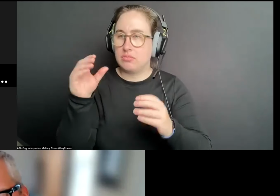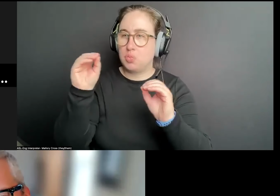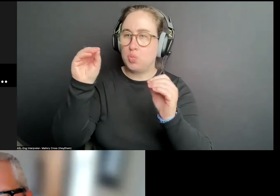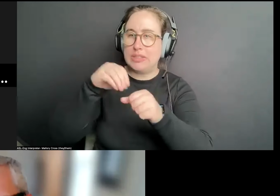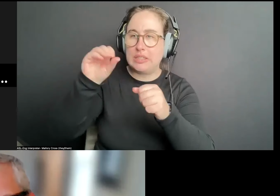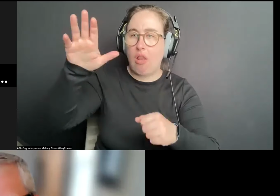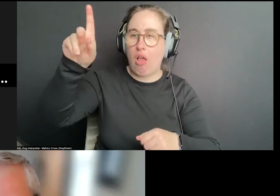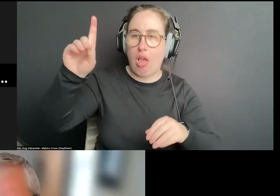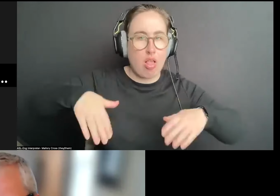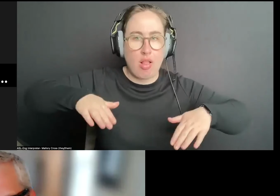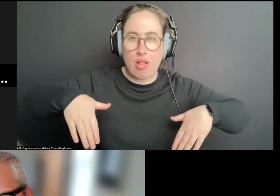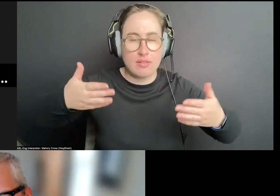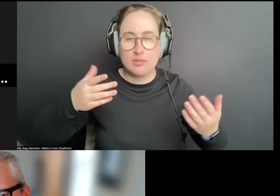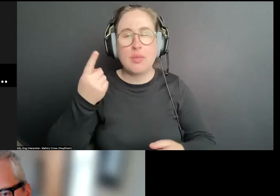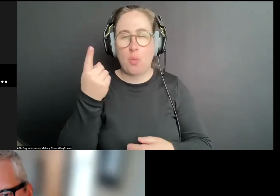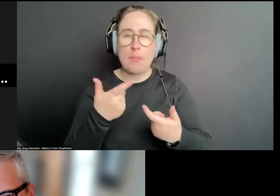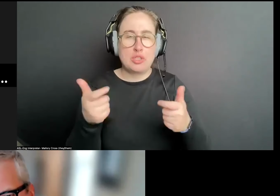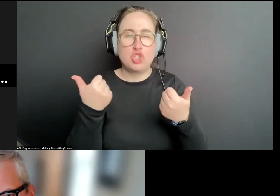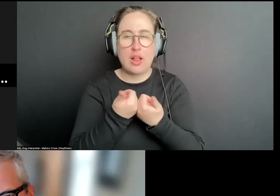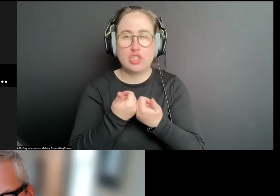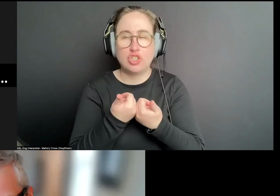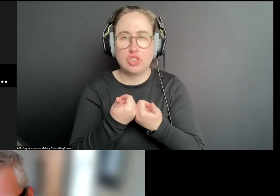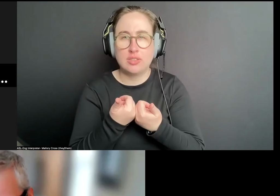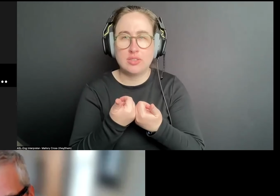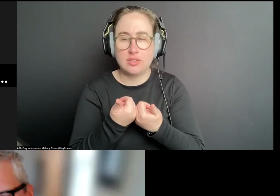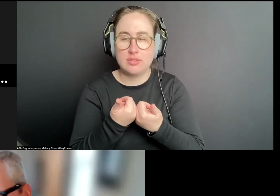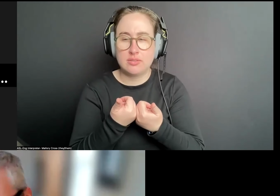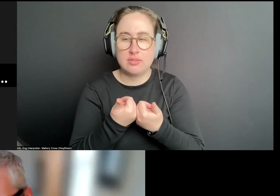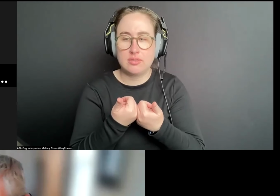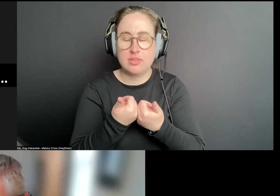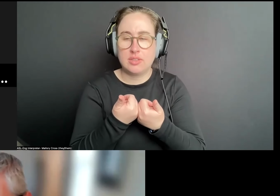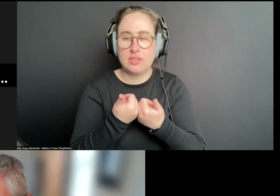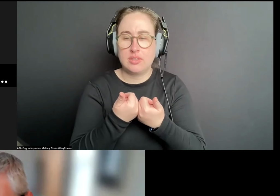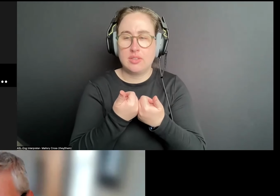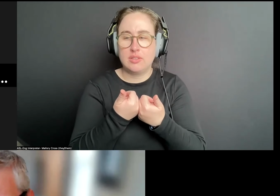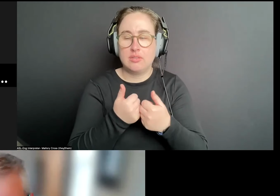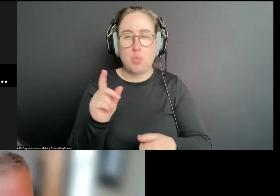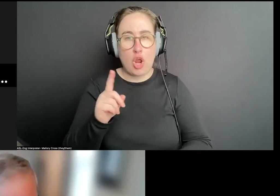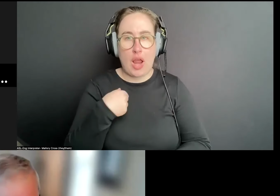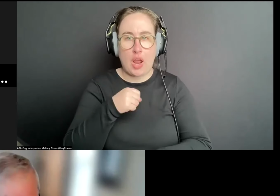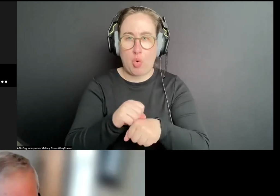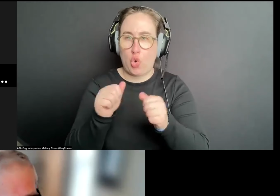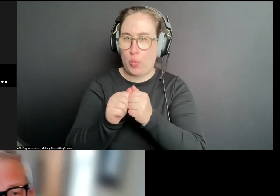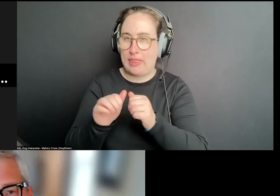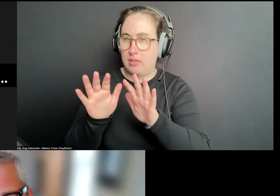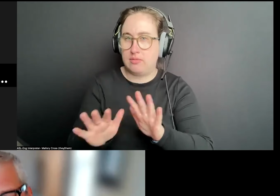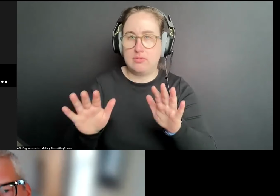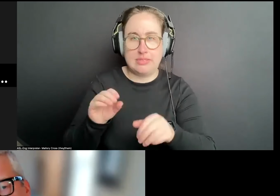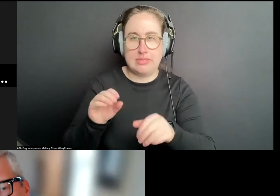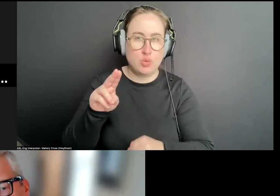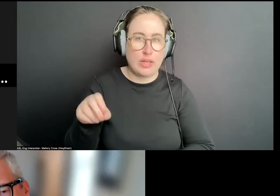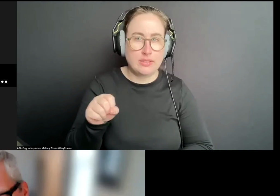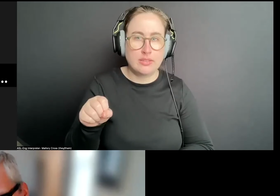think one of the great challenges that the organizations that I work with across the country find is if they